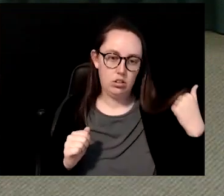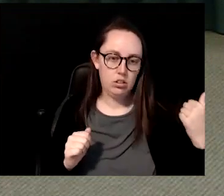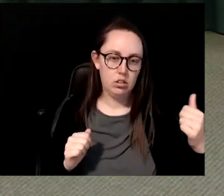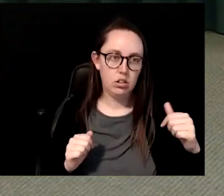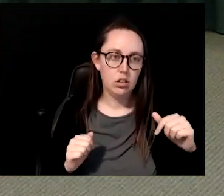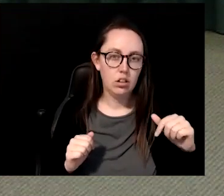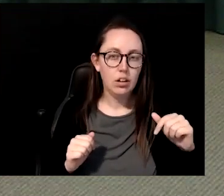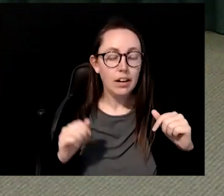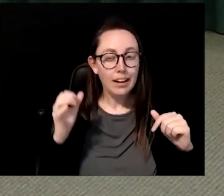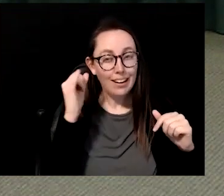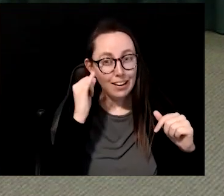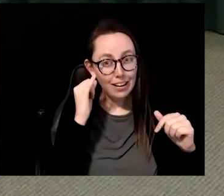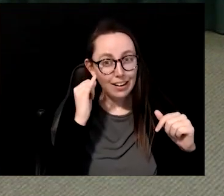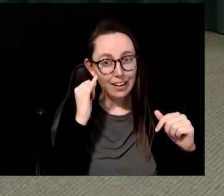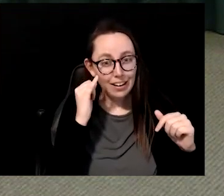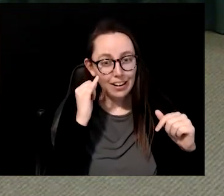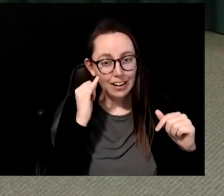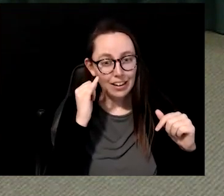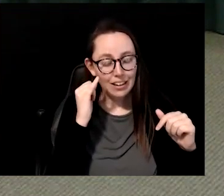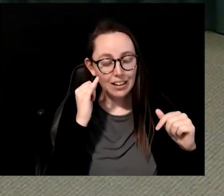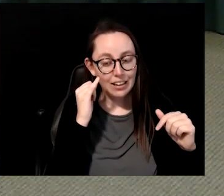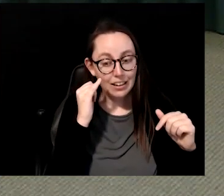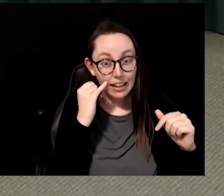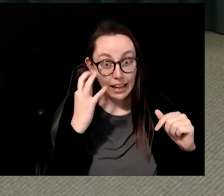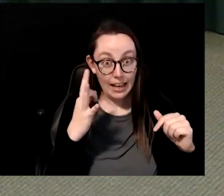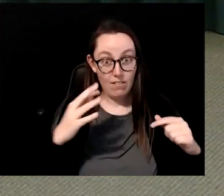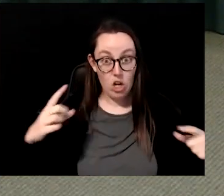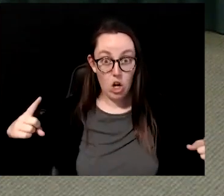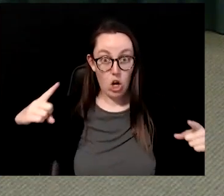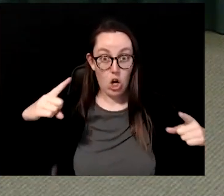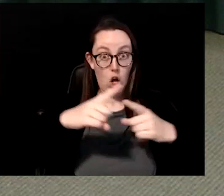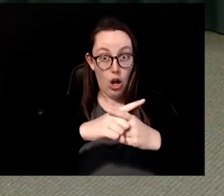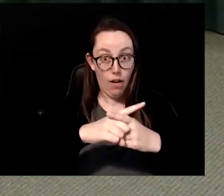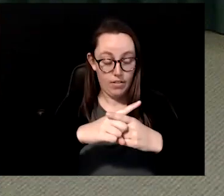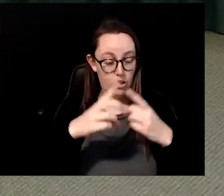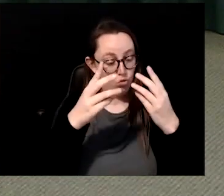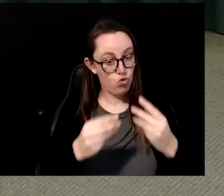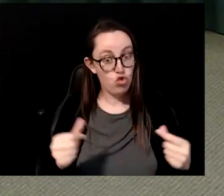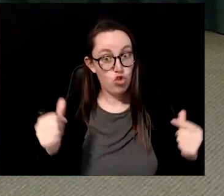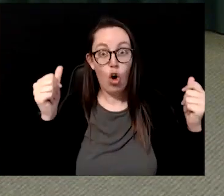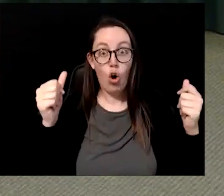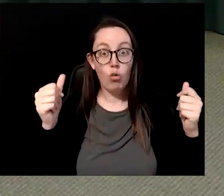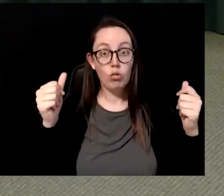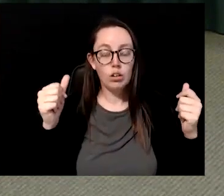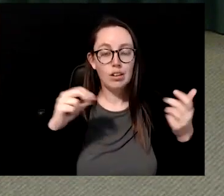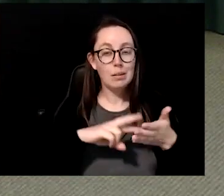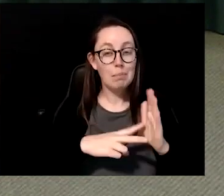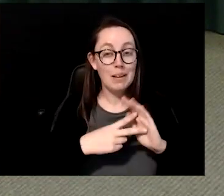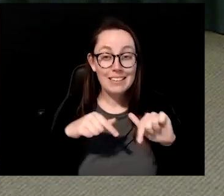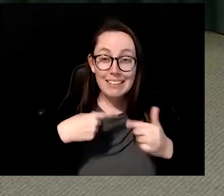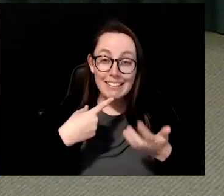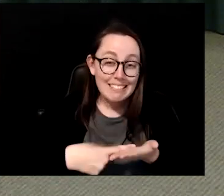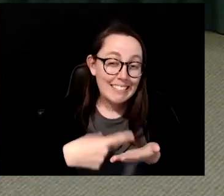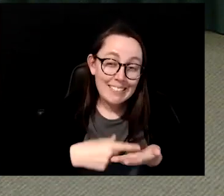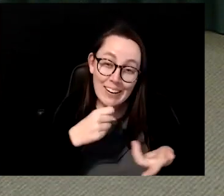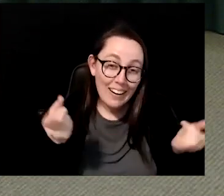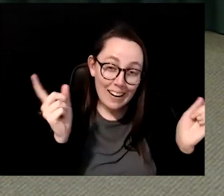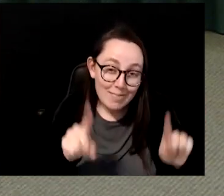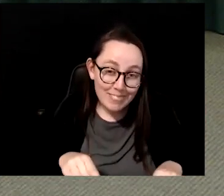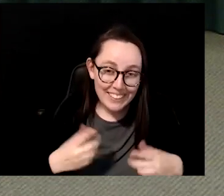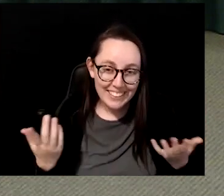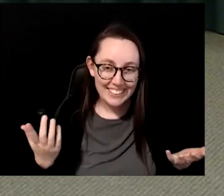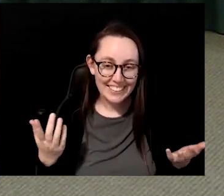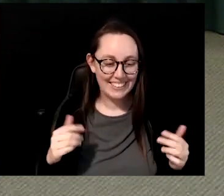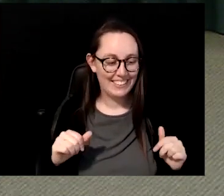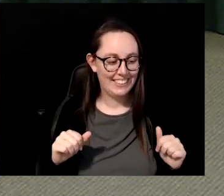manner we wouldn't be having this discussion today and we wouldn't be needing